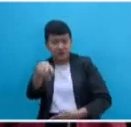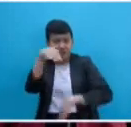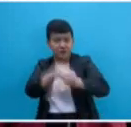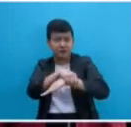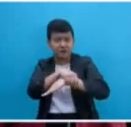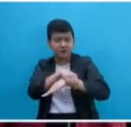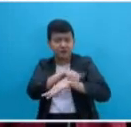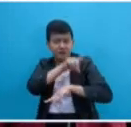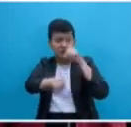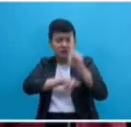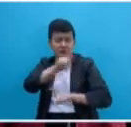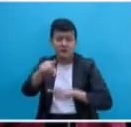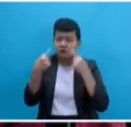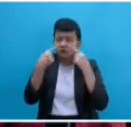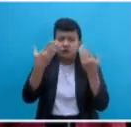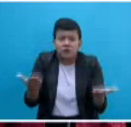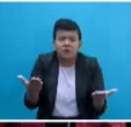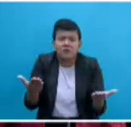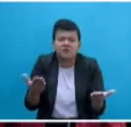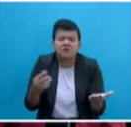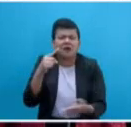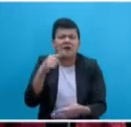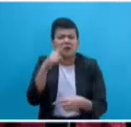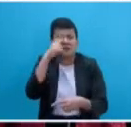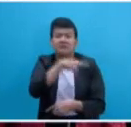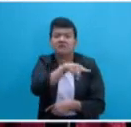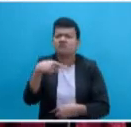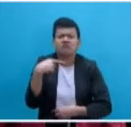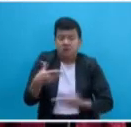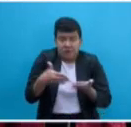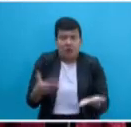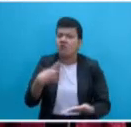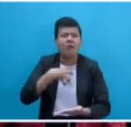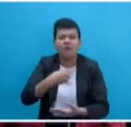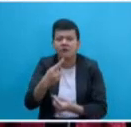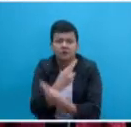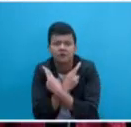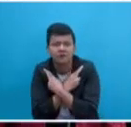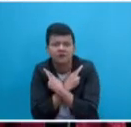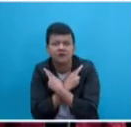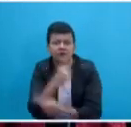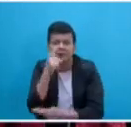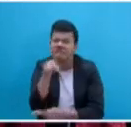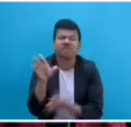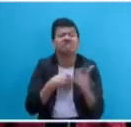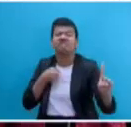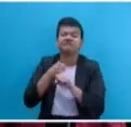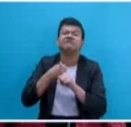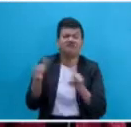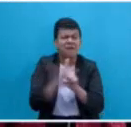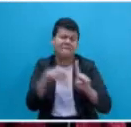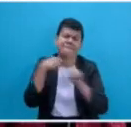demonstrates a general lack of respect for law and order and a definite sign of low national morale. Our